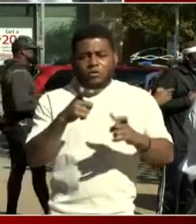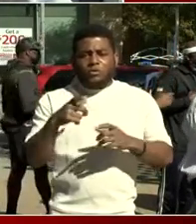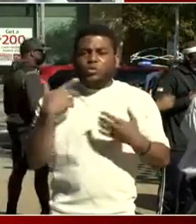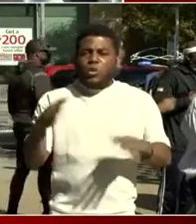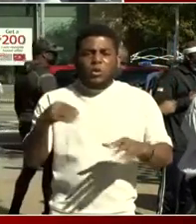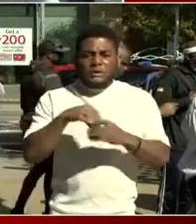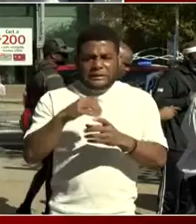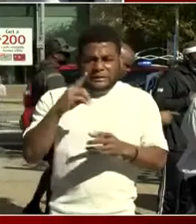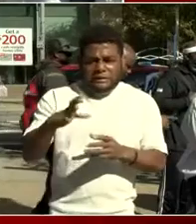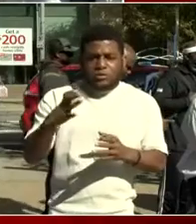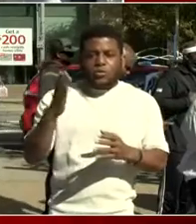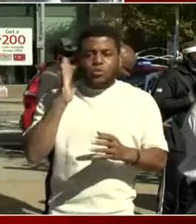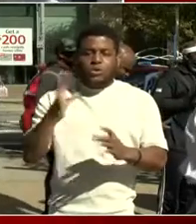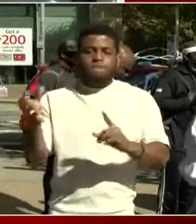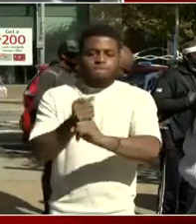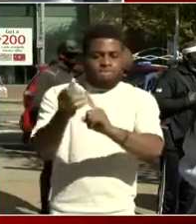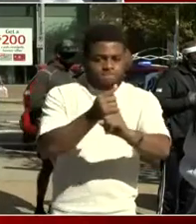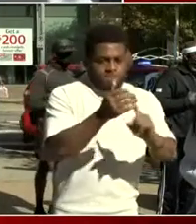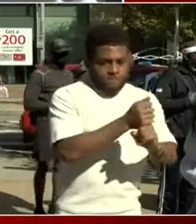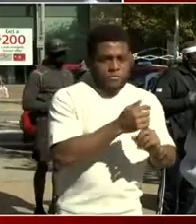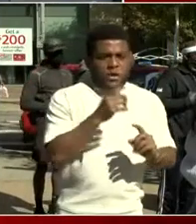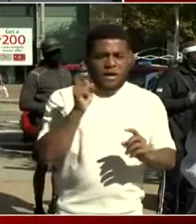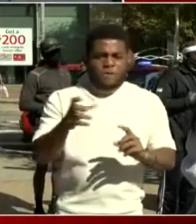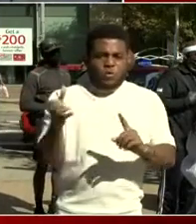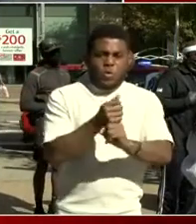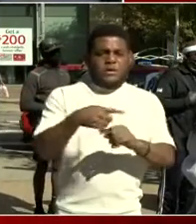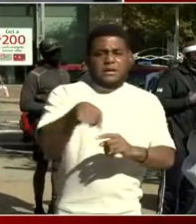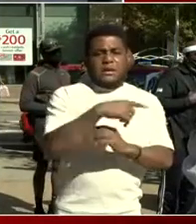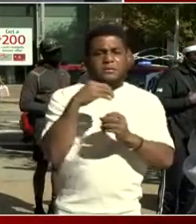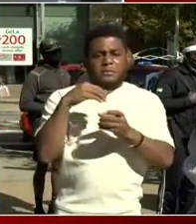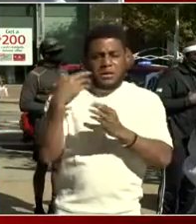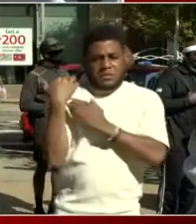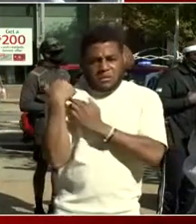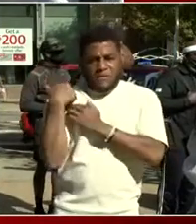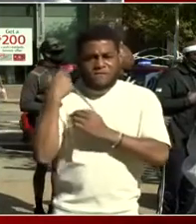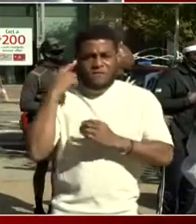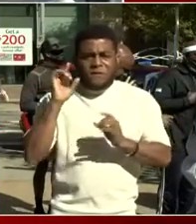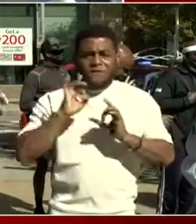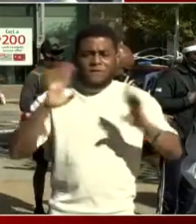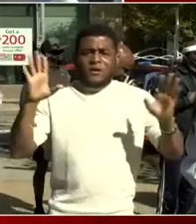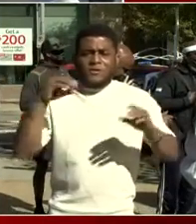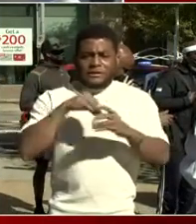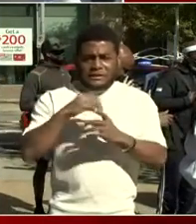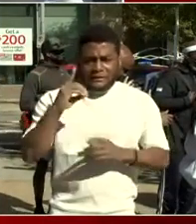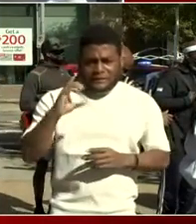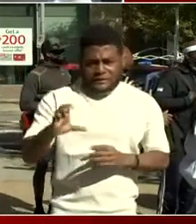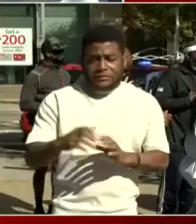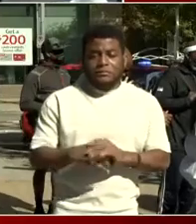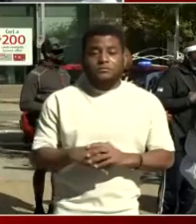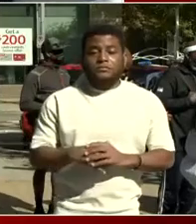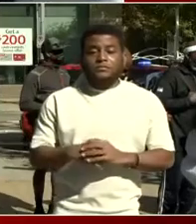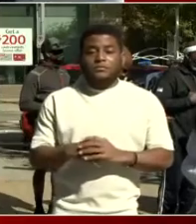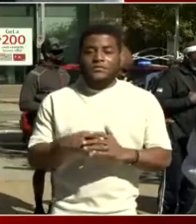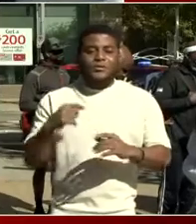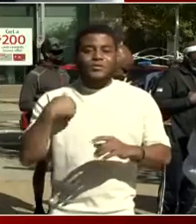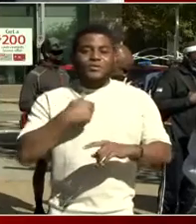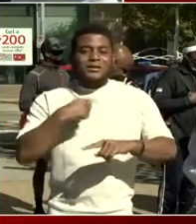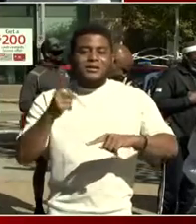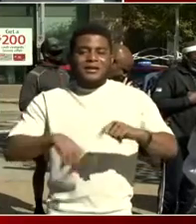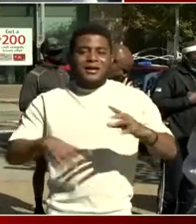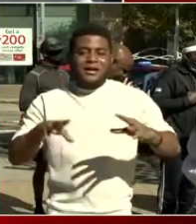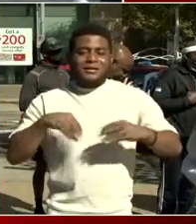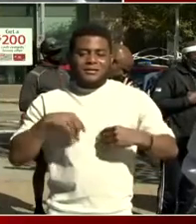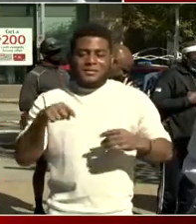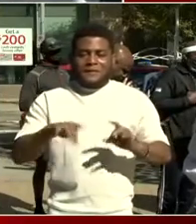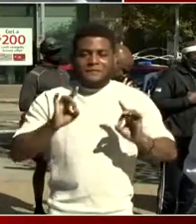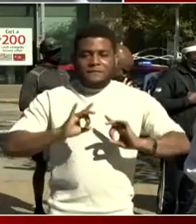our neighborhoods. So we know that there is no place in the city where this violence is acceptable.